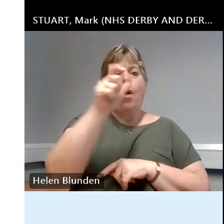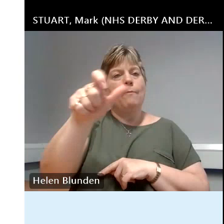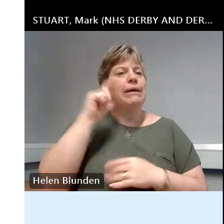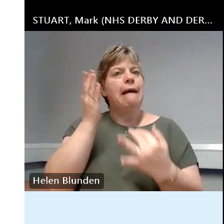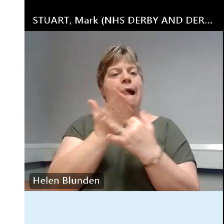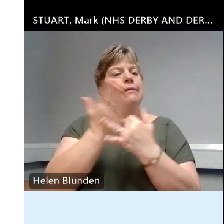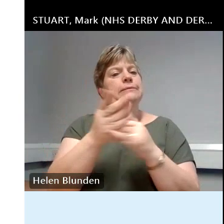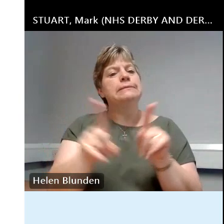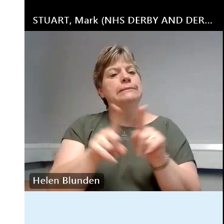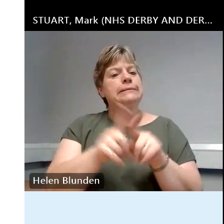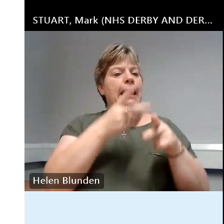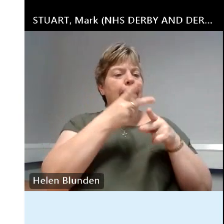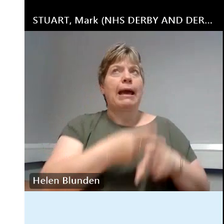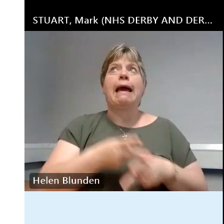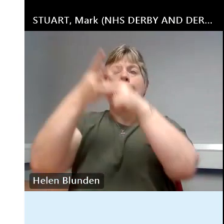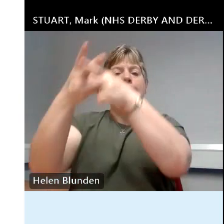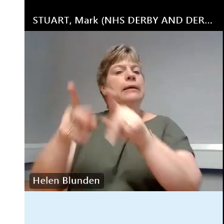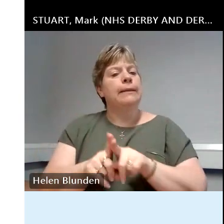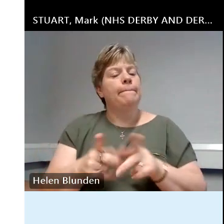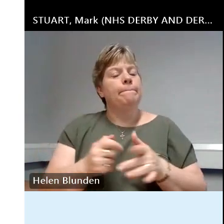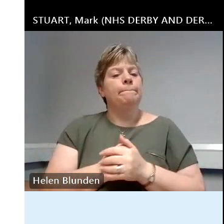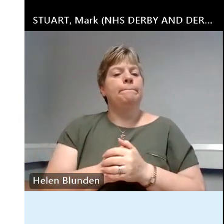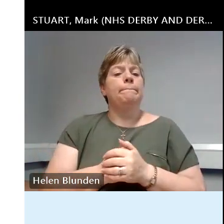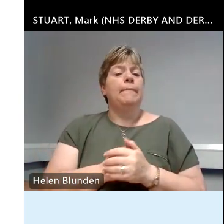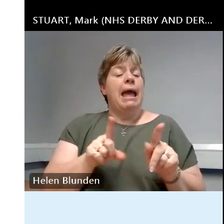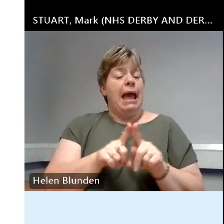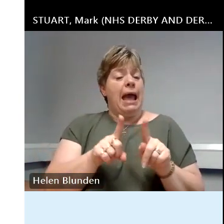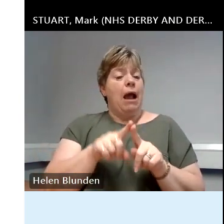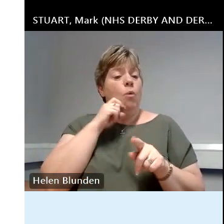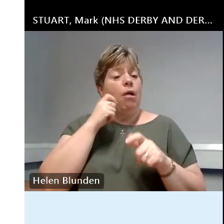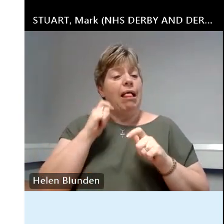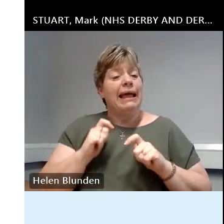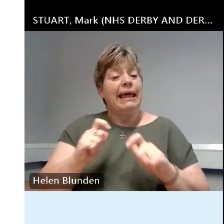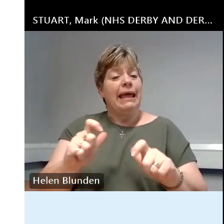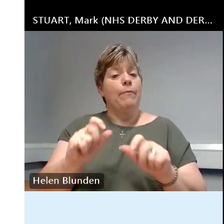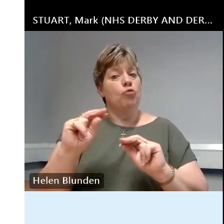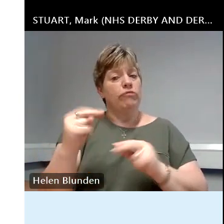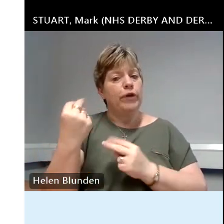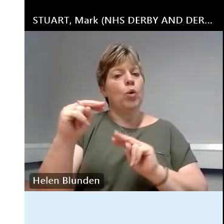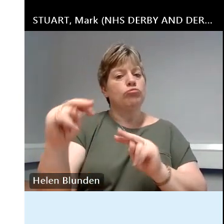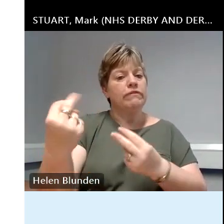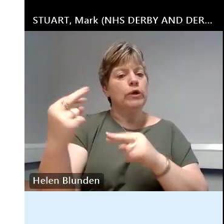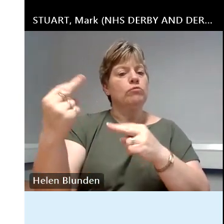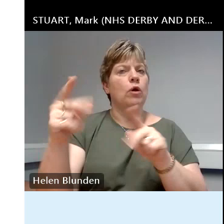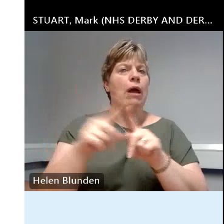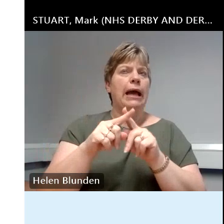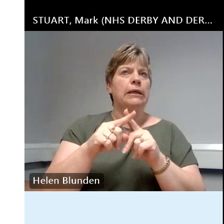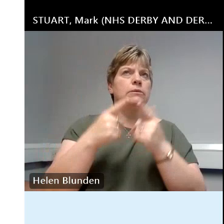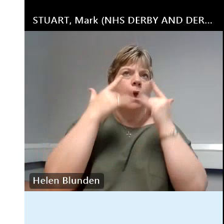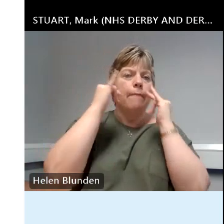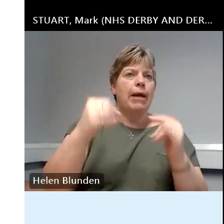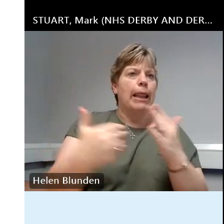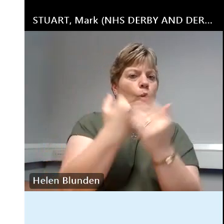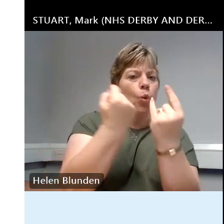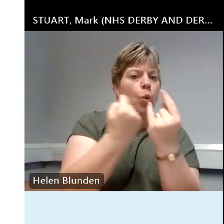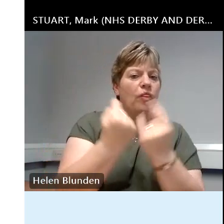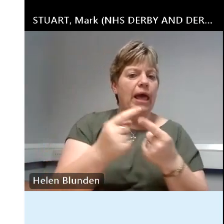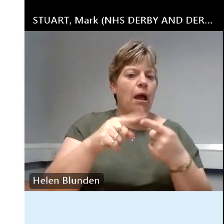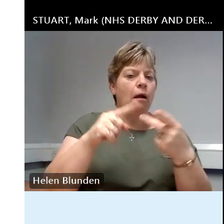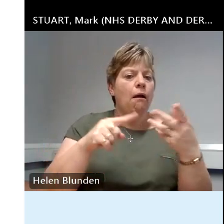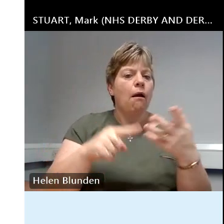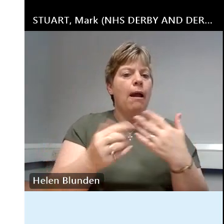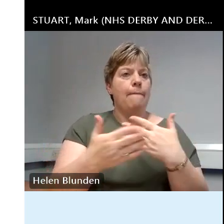same care in the same way. And we're going to keep reviewing and piloting new pathways so that more